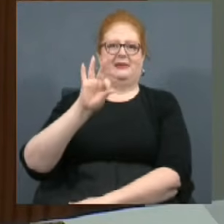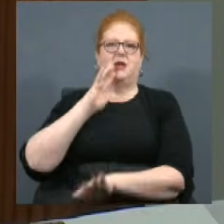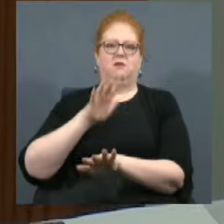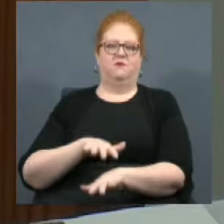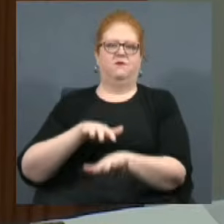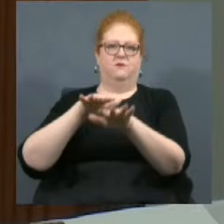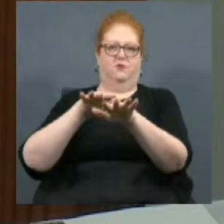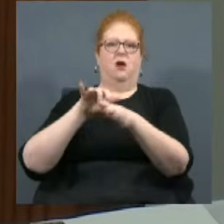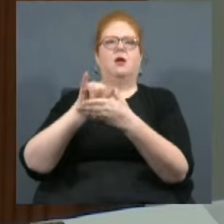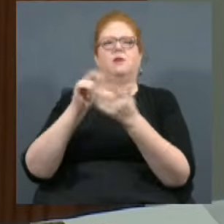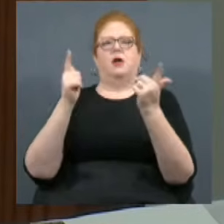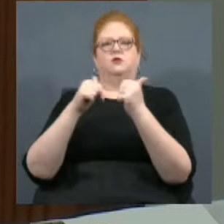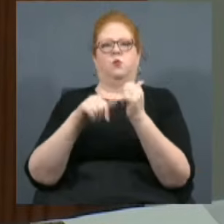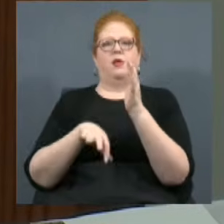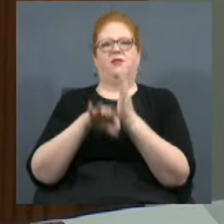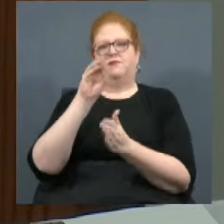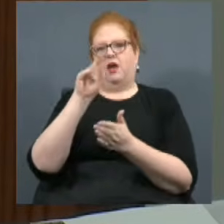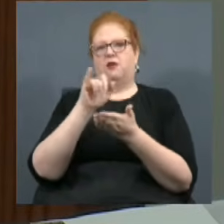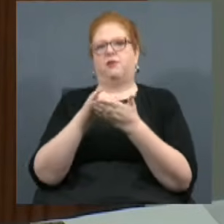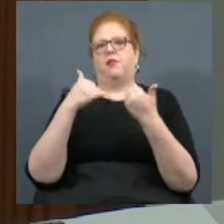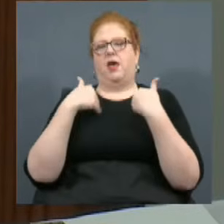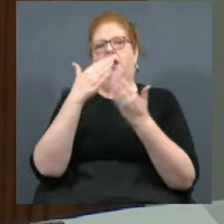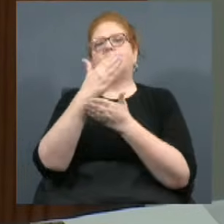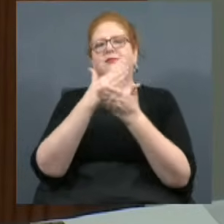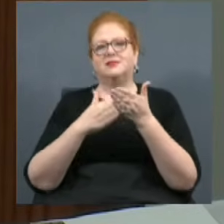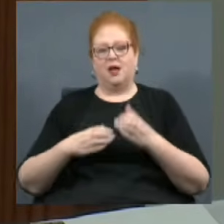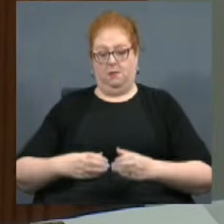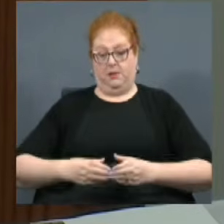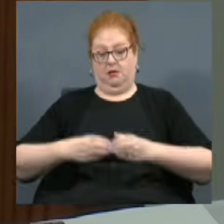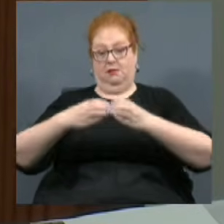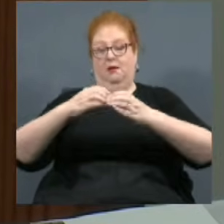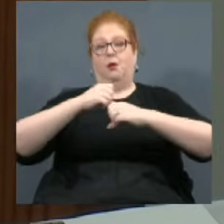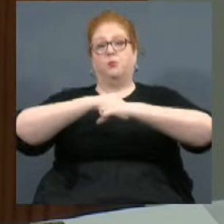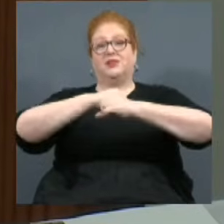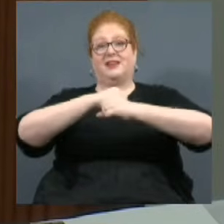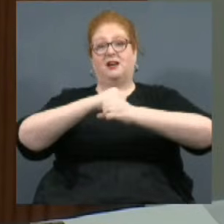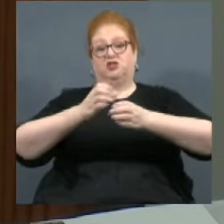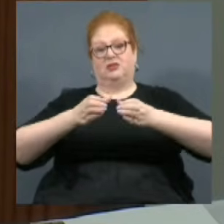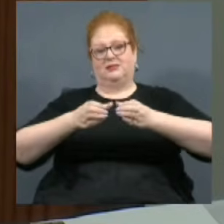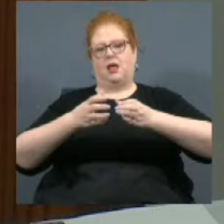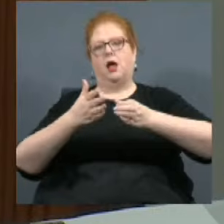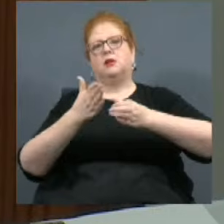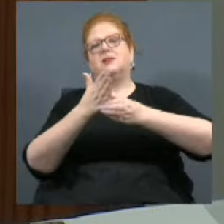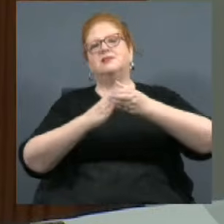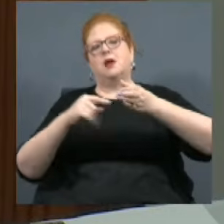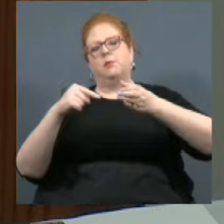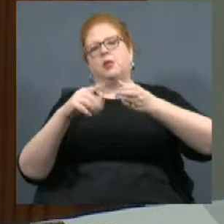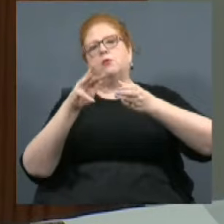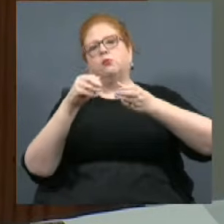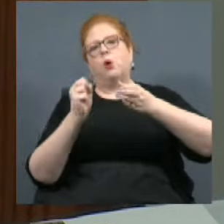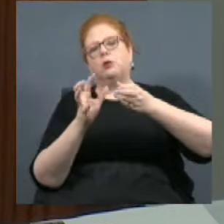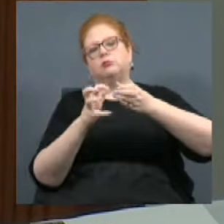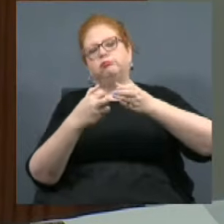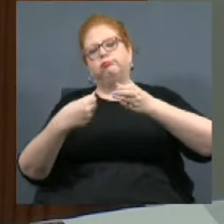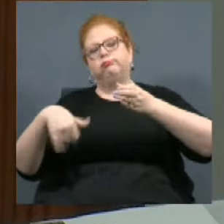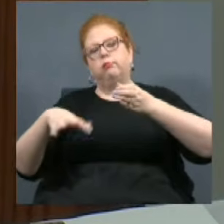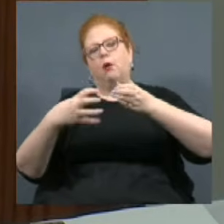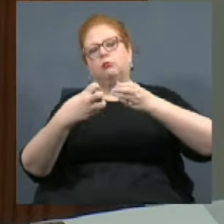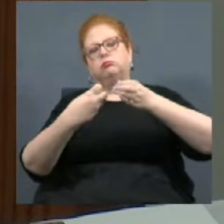they had erosion on their protection cells that they were able to access federal highway funds to repair because of the